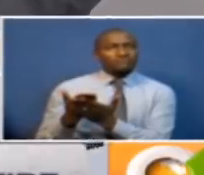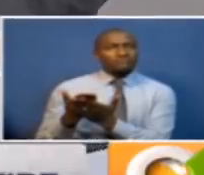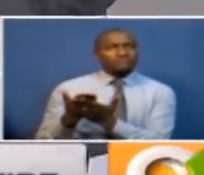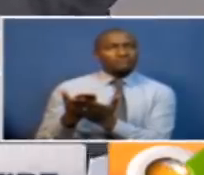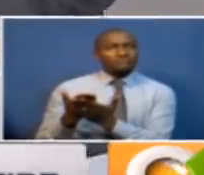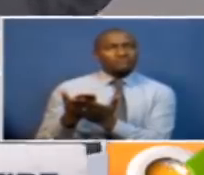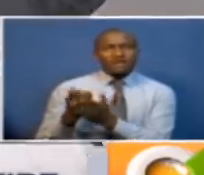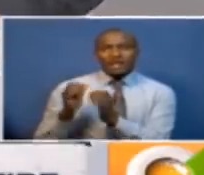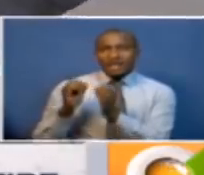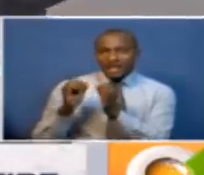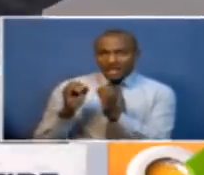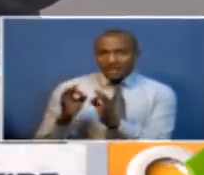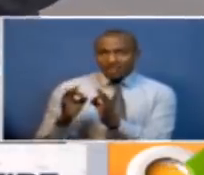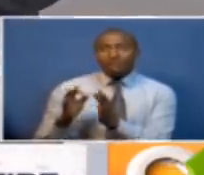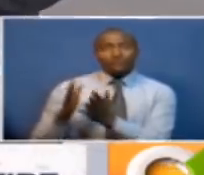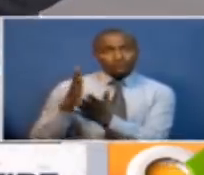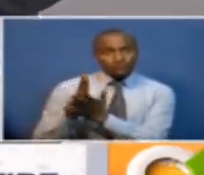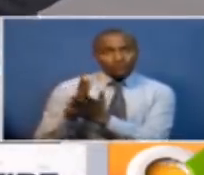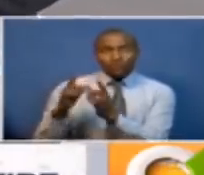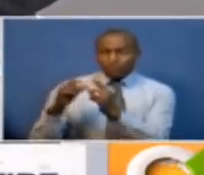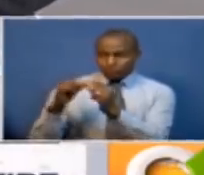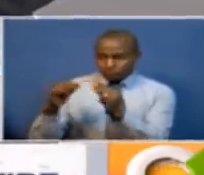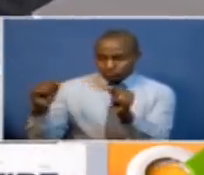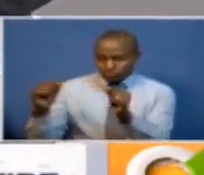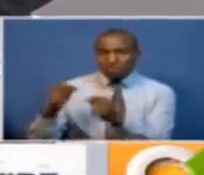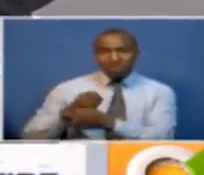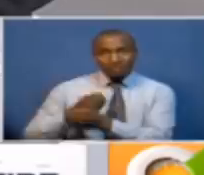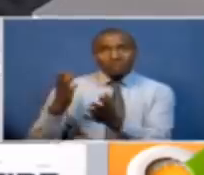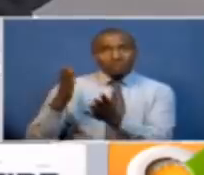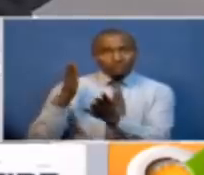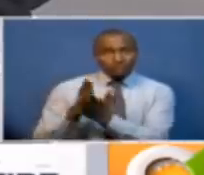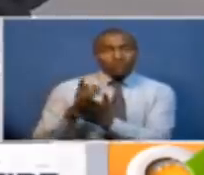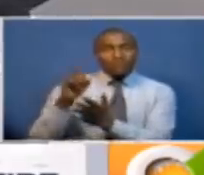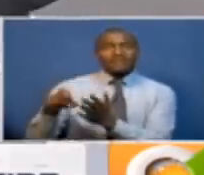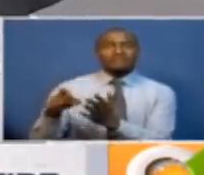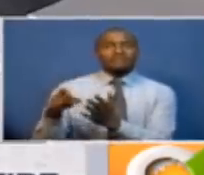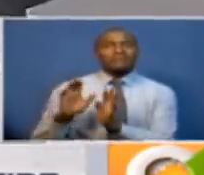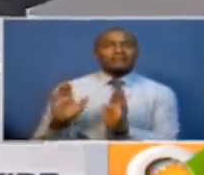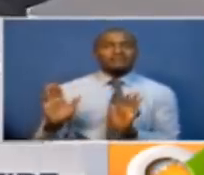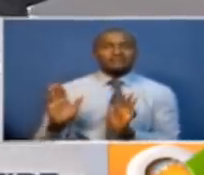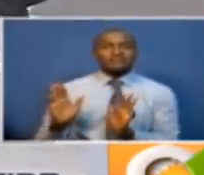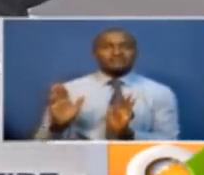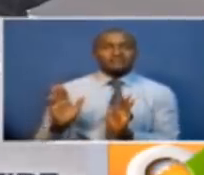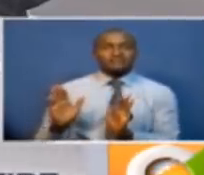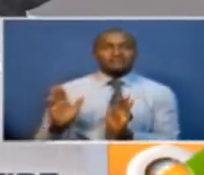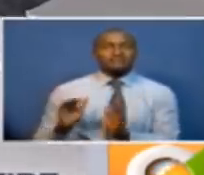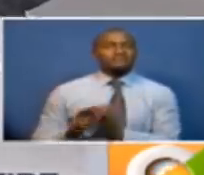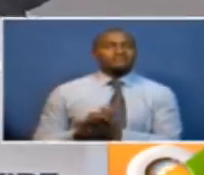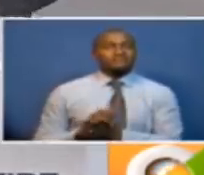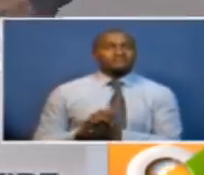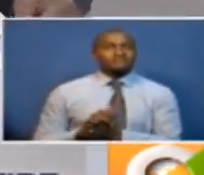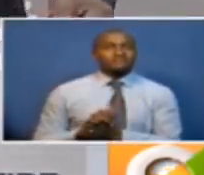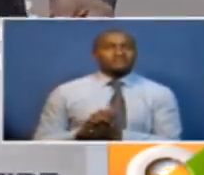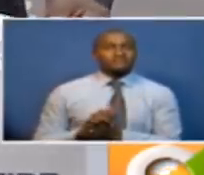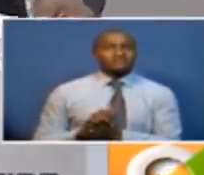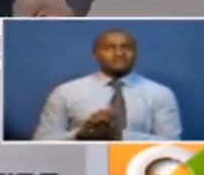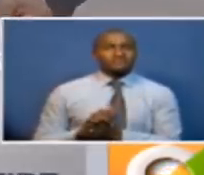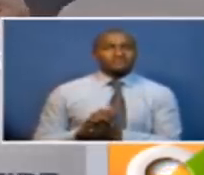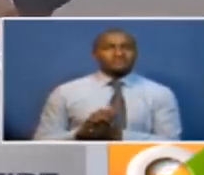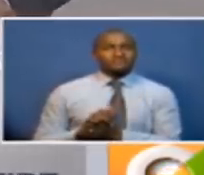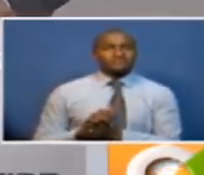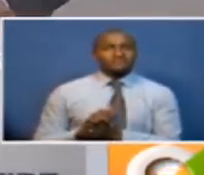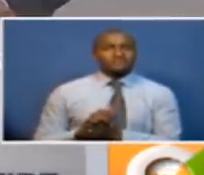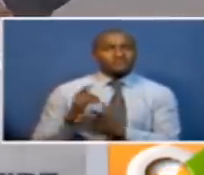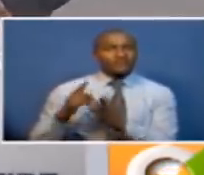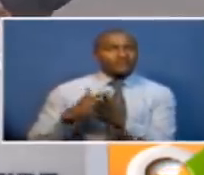based on any one or more from the factors that are prescribed upon it. Perhaps the starting point